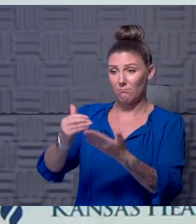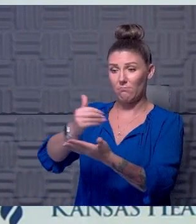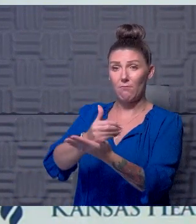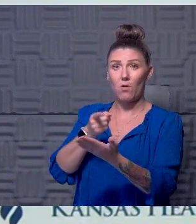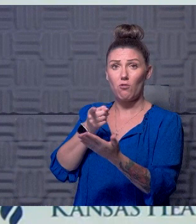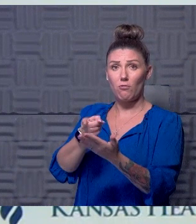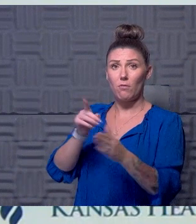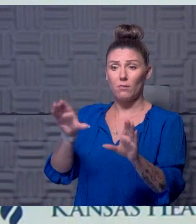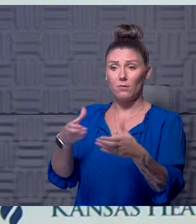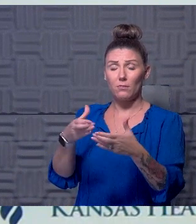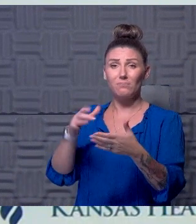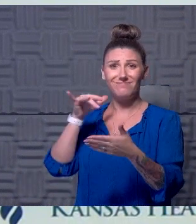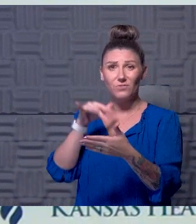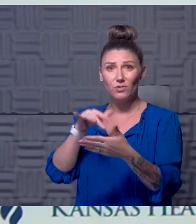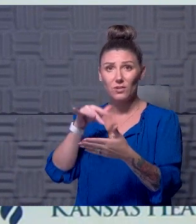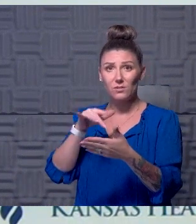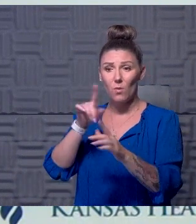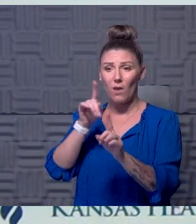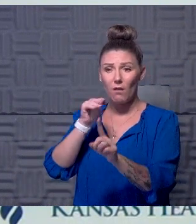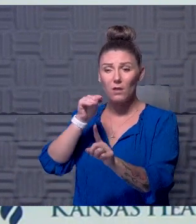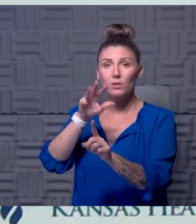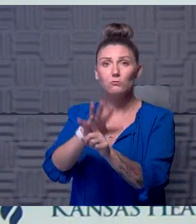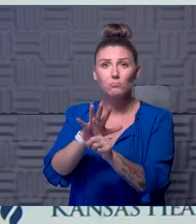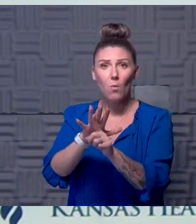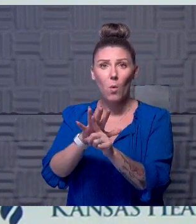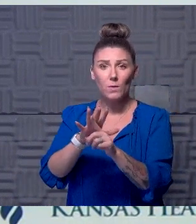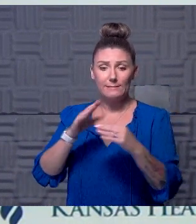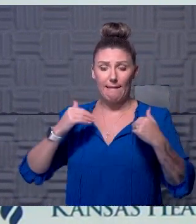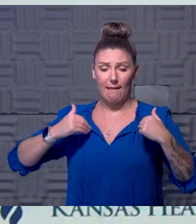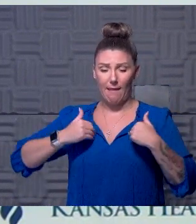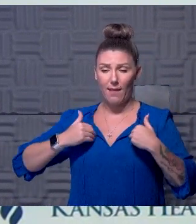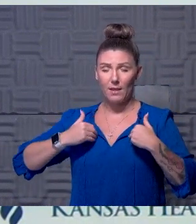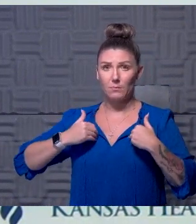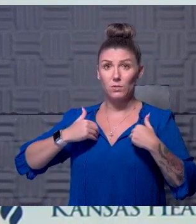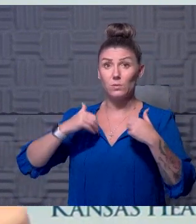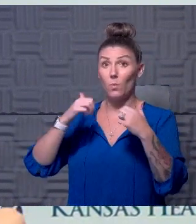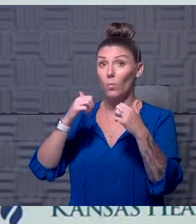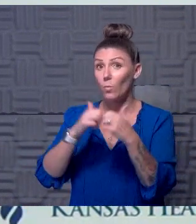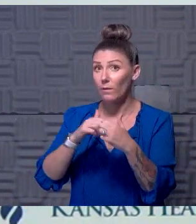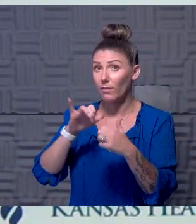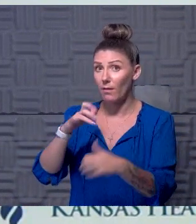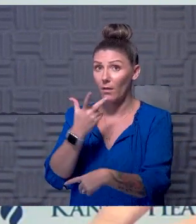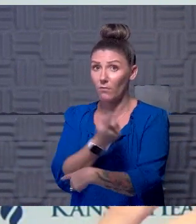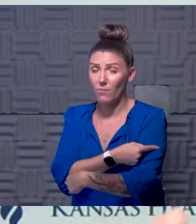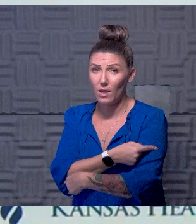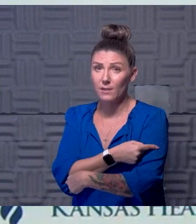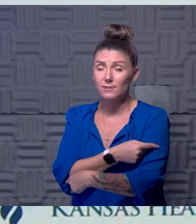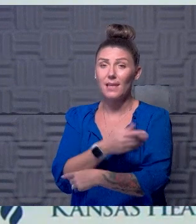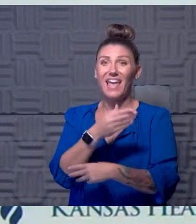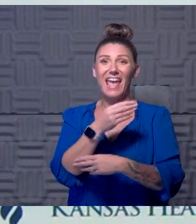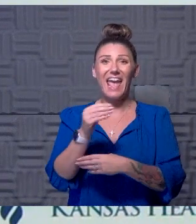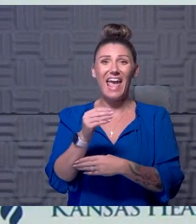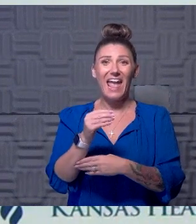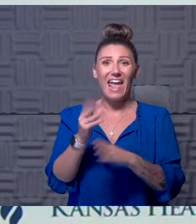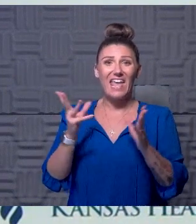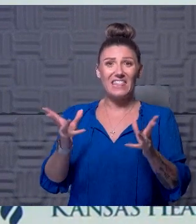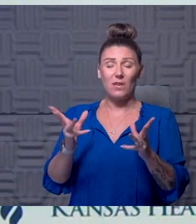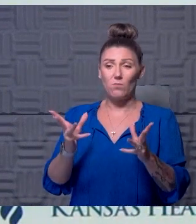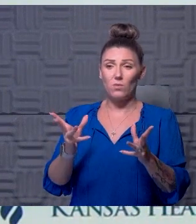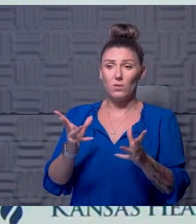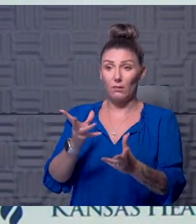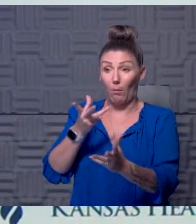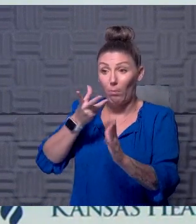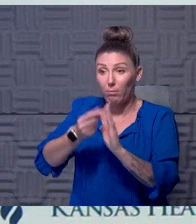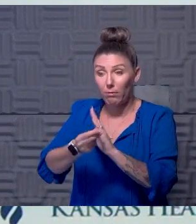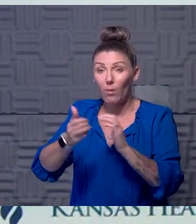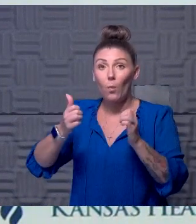where they exposed animals that were vaccinated with the Astrazeneca vaccine. They were basically inundated with virus. They